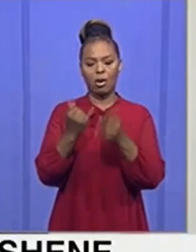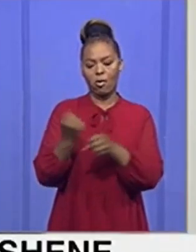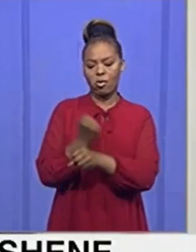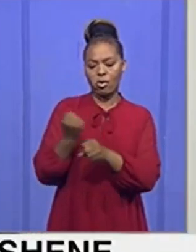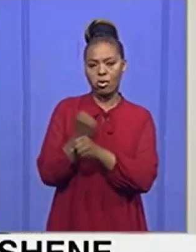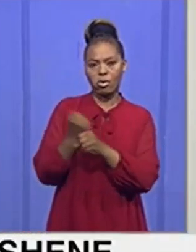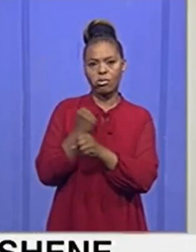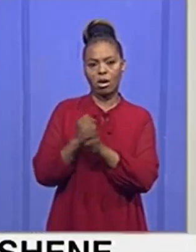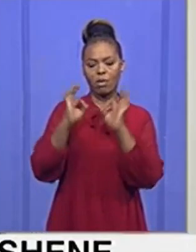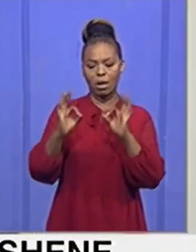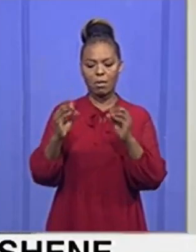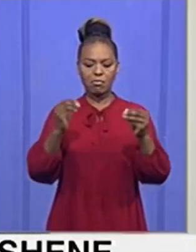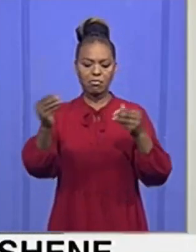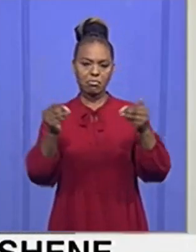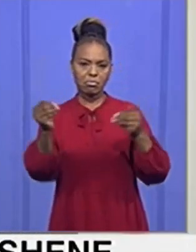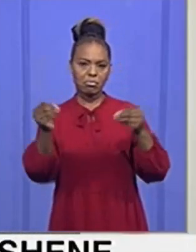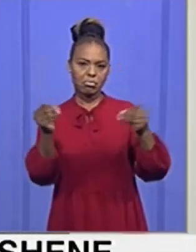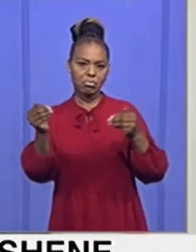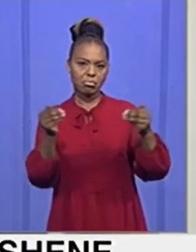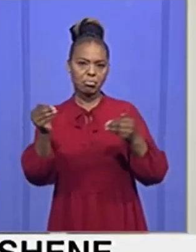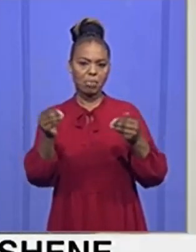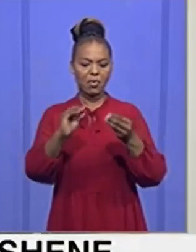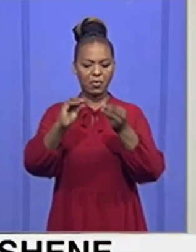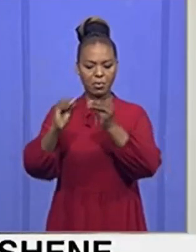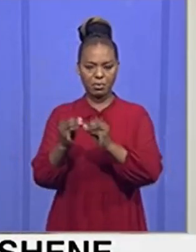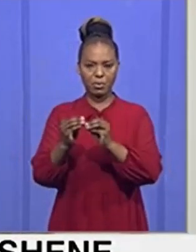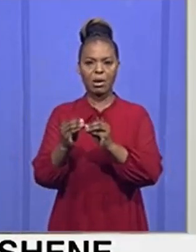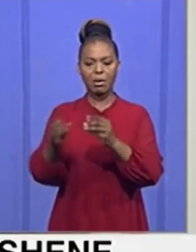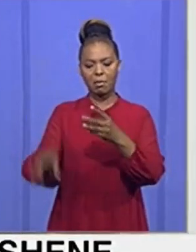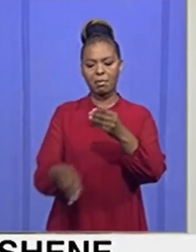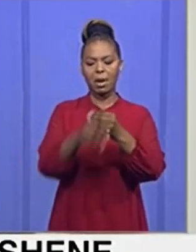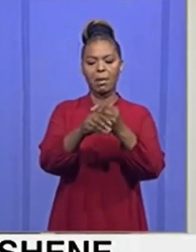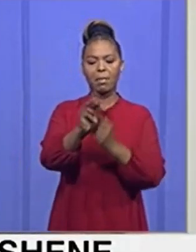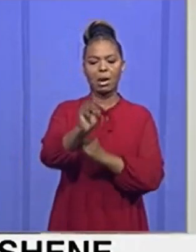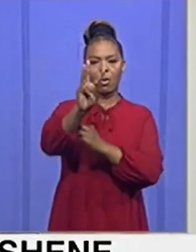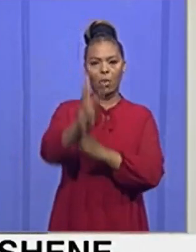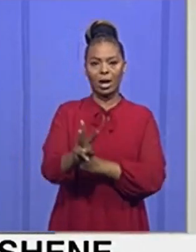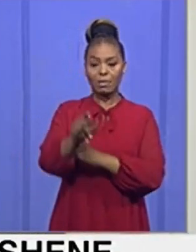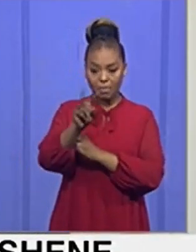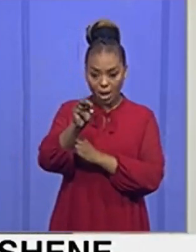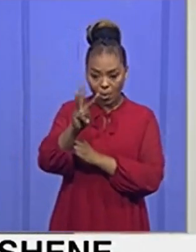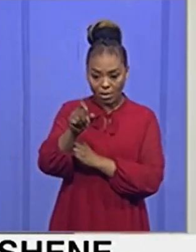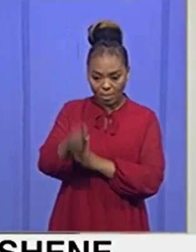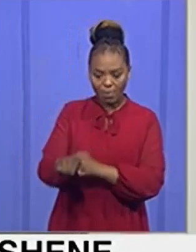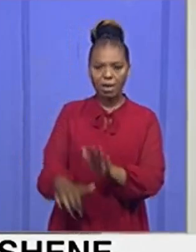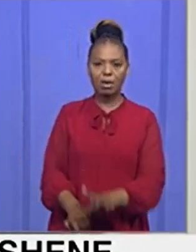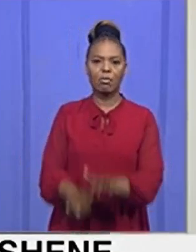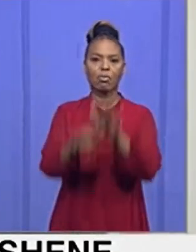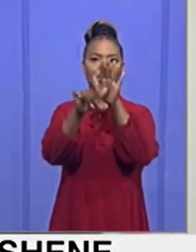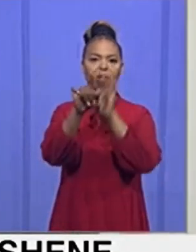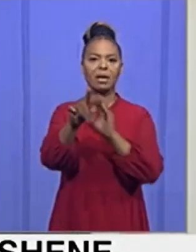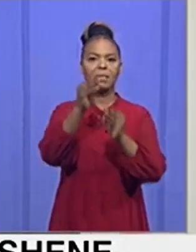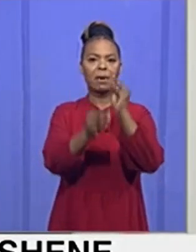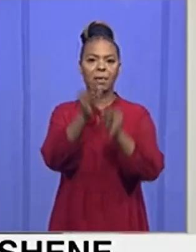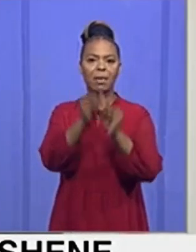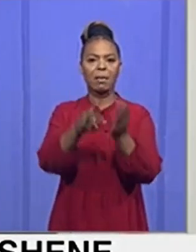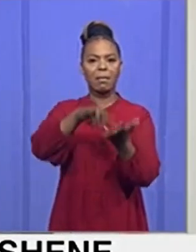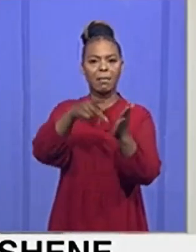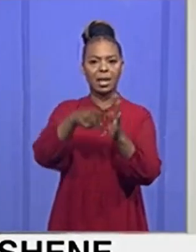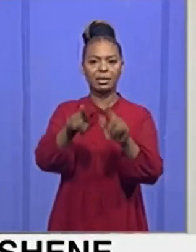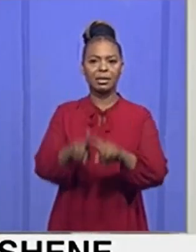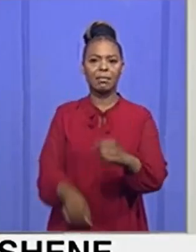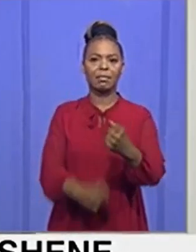so that we get the megawatts that are necessary. And that's why it's important that you must invest in planned maintenance. And what you are seeing now is